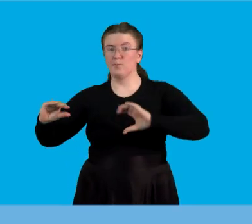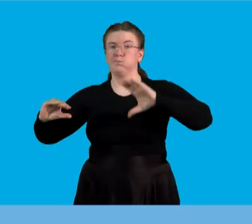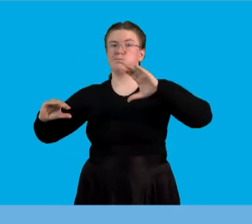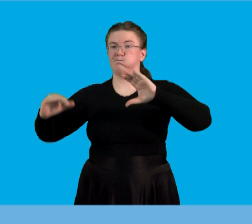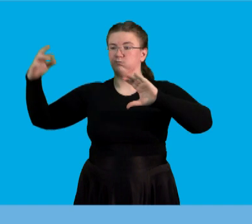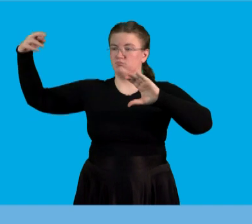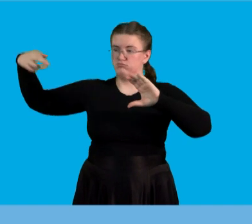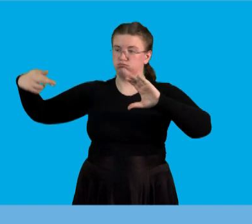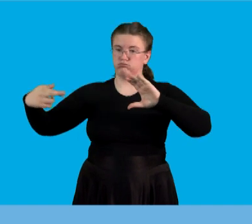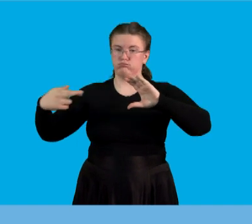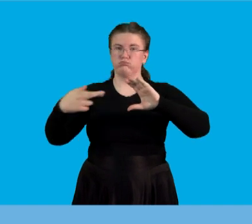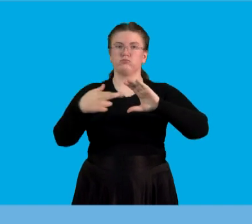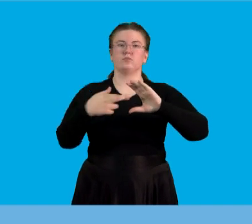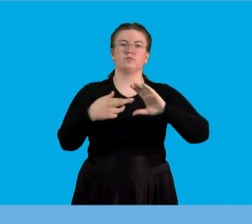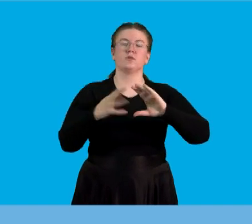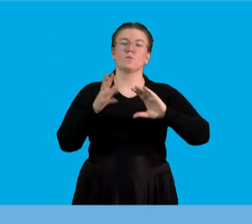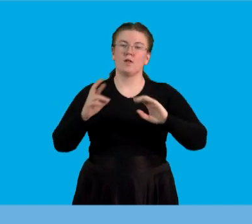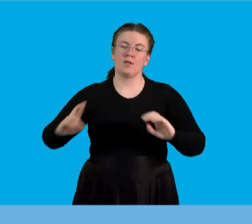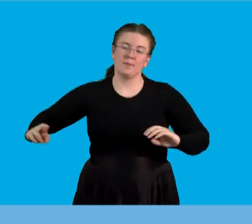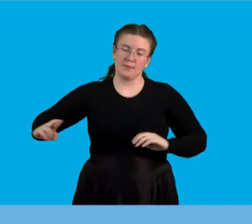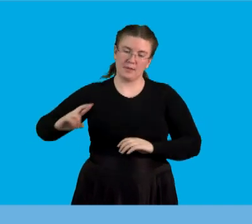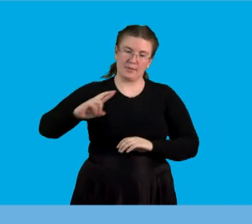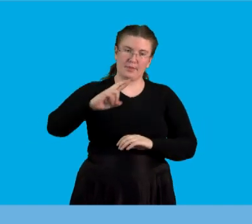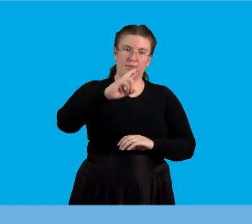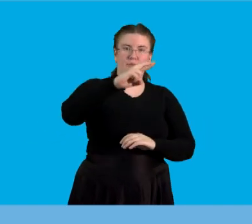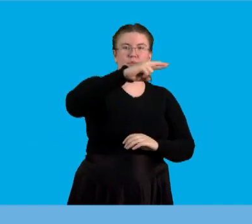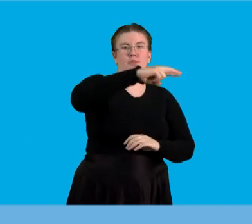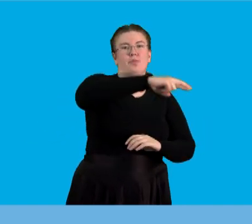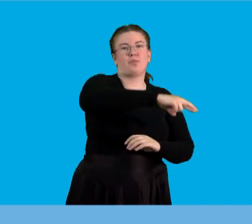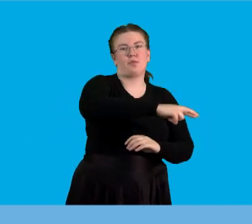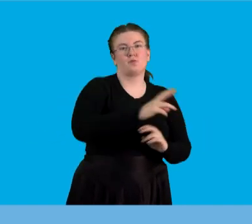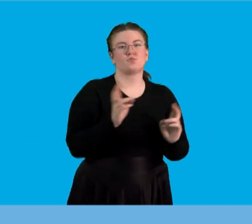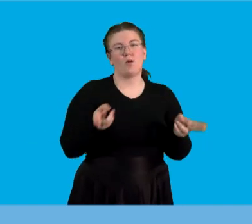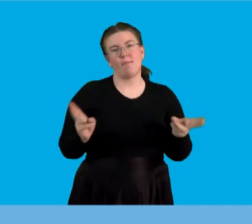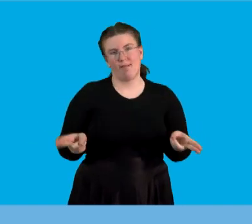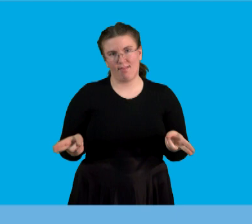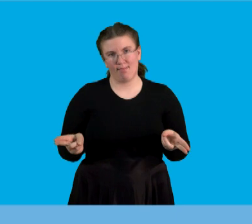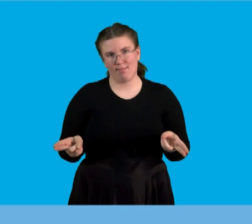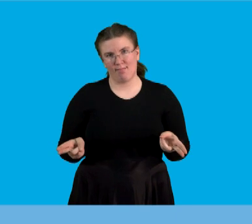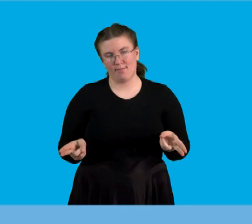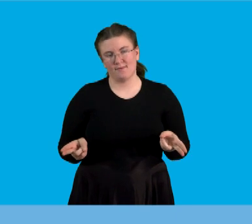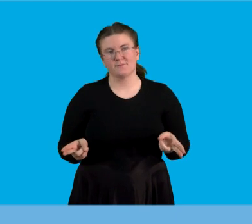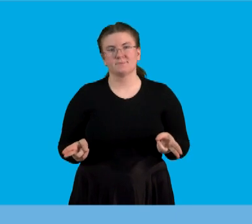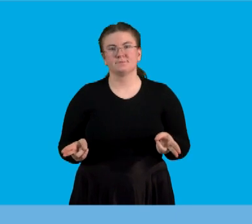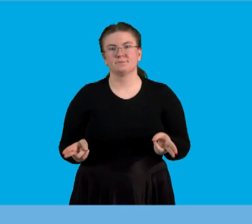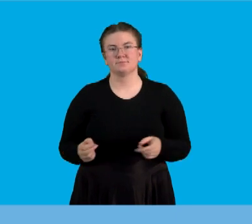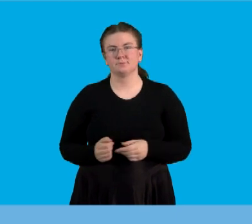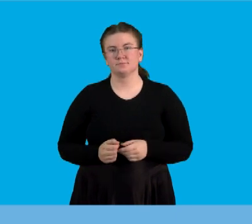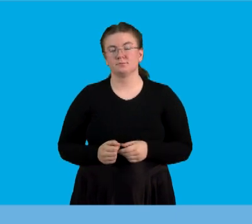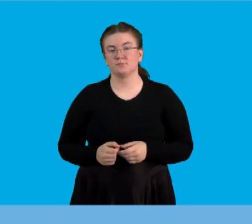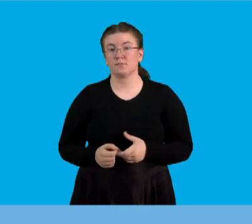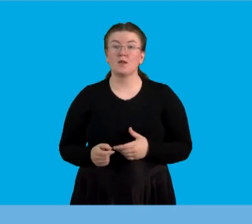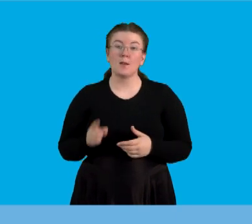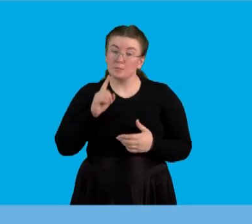less dense medium to a more dense medium, the light will always bend towards the normal. So the light will